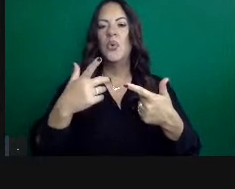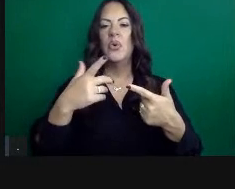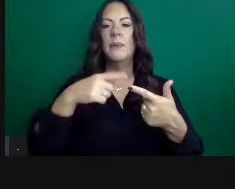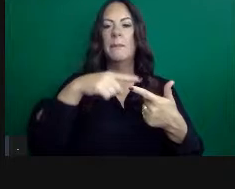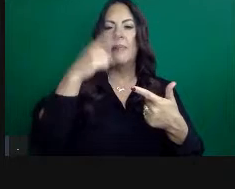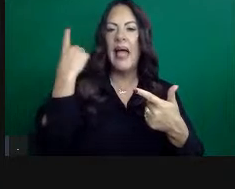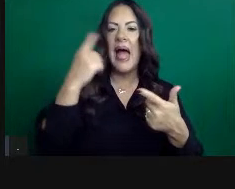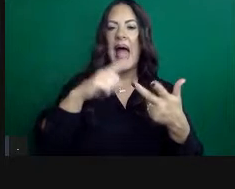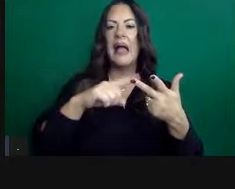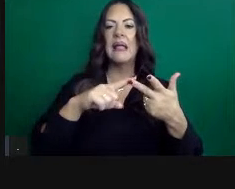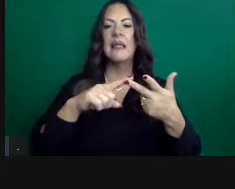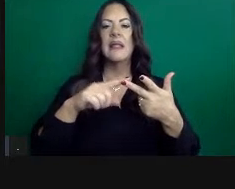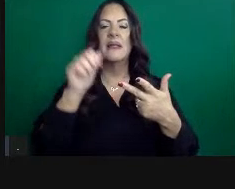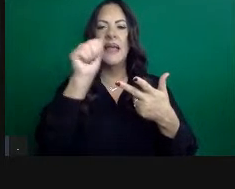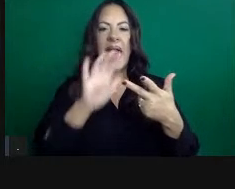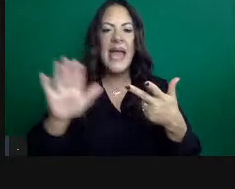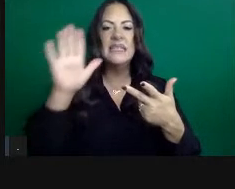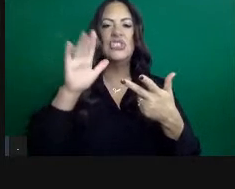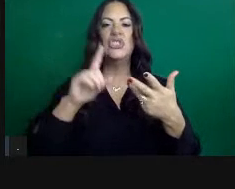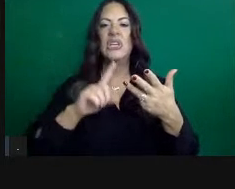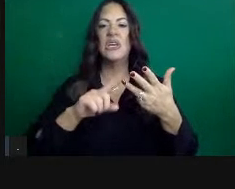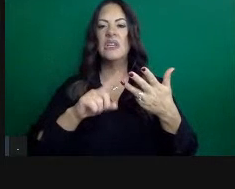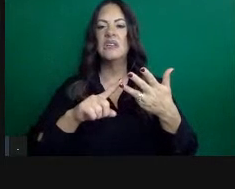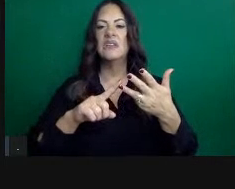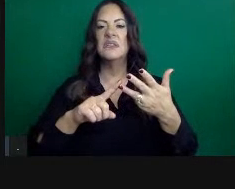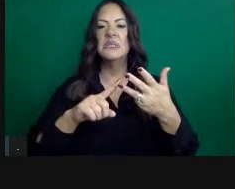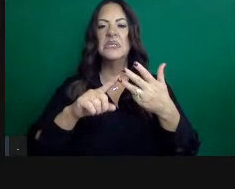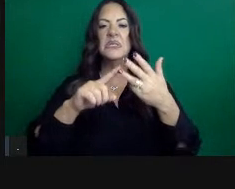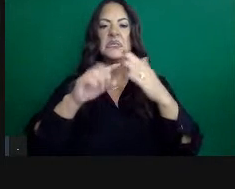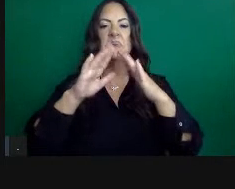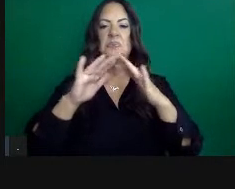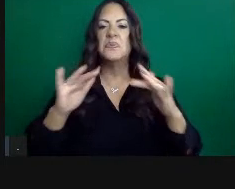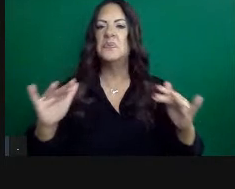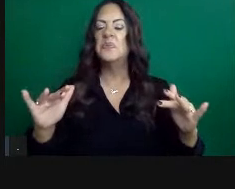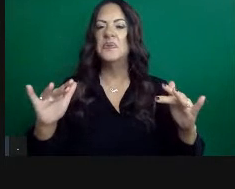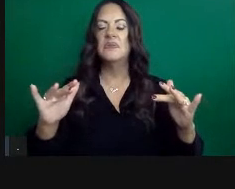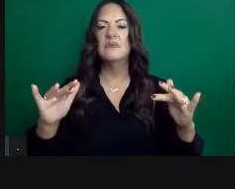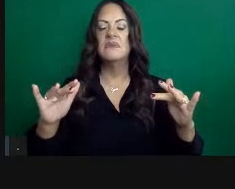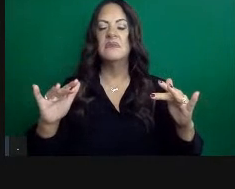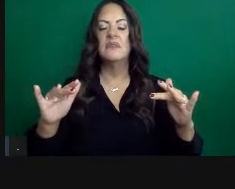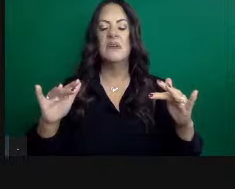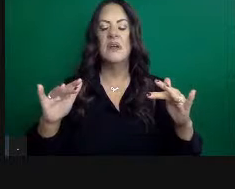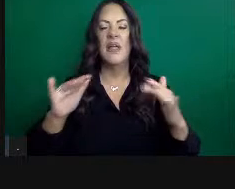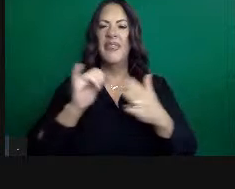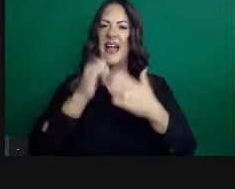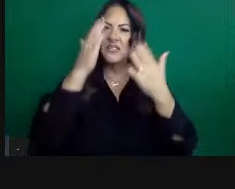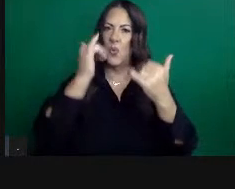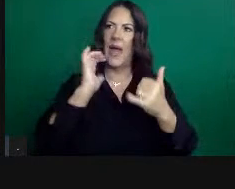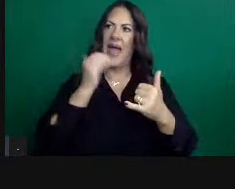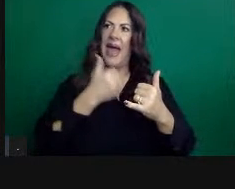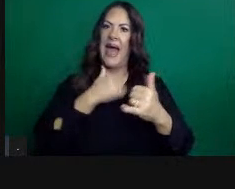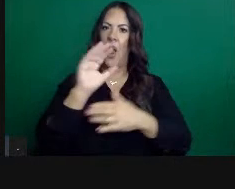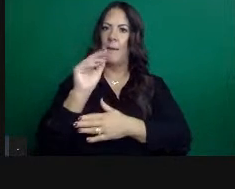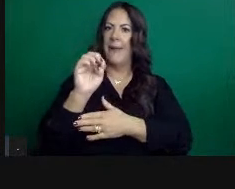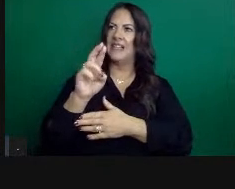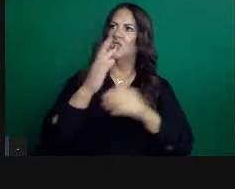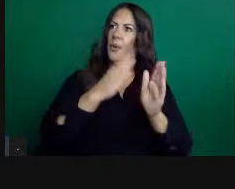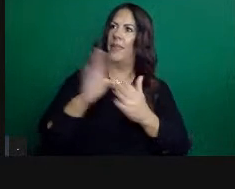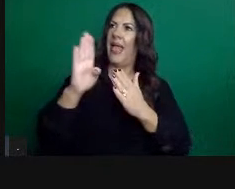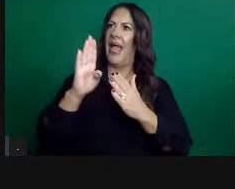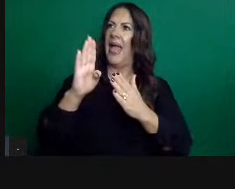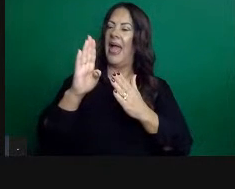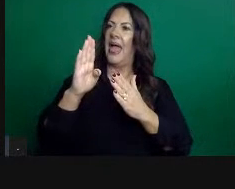Hispanics, multiracial. But that is where the master plan also gives us a tremendous opportunity to show the rest of